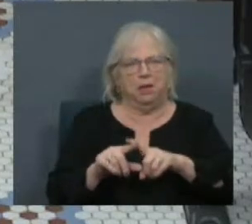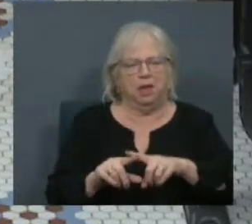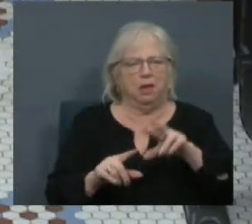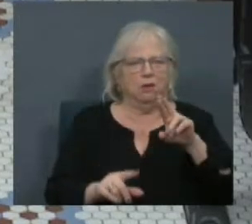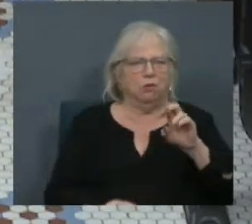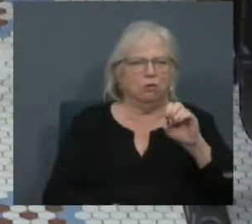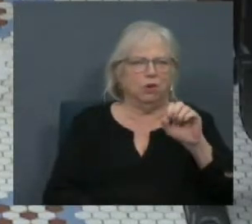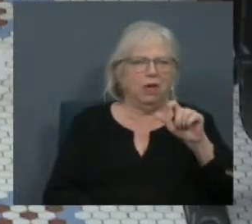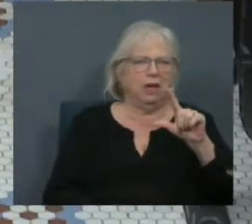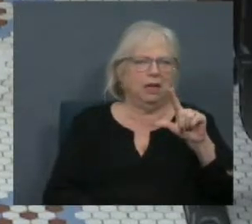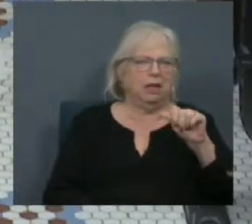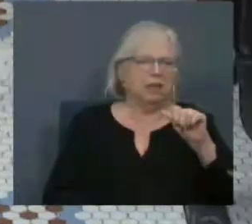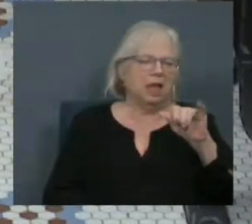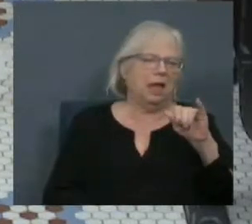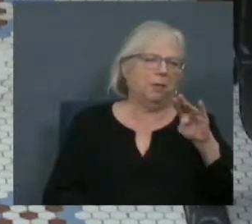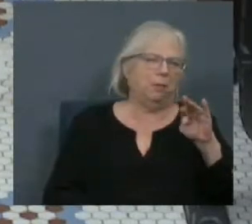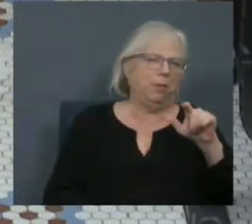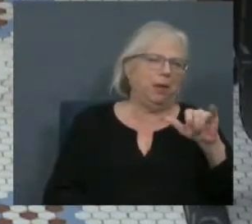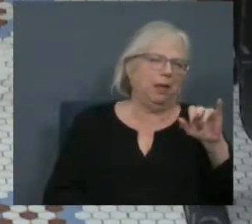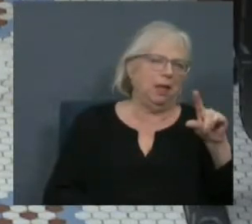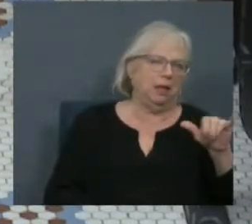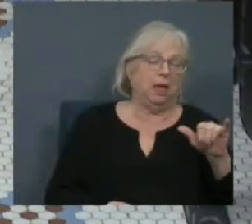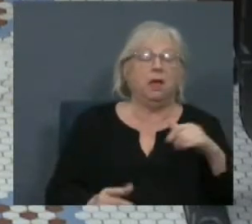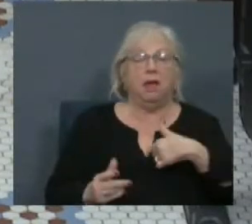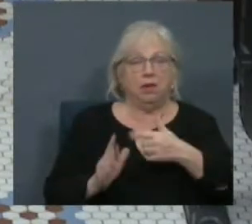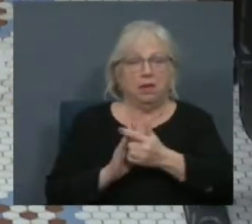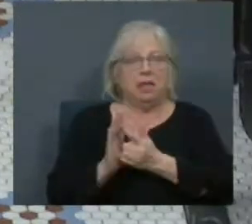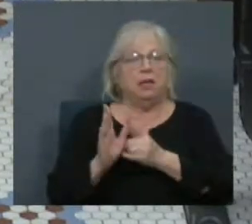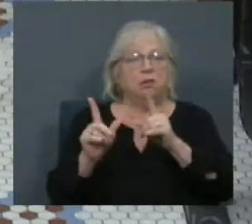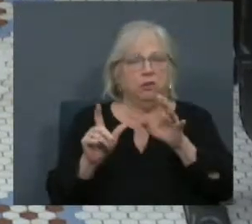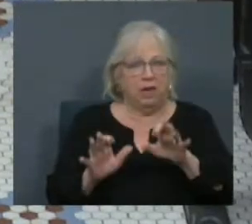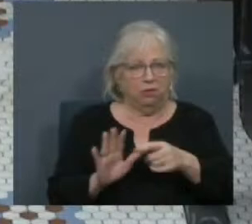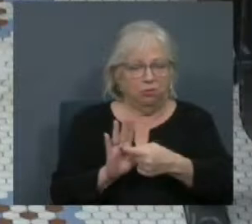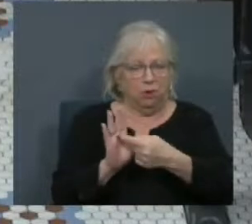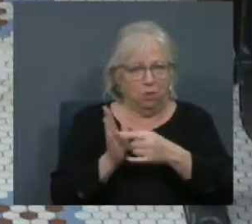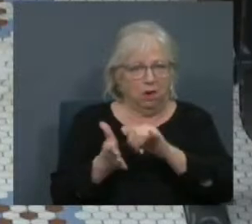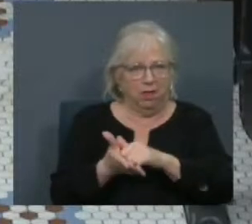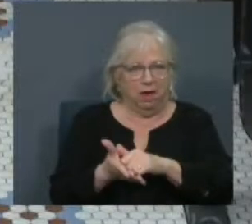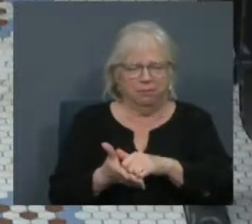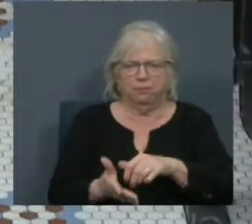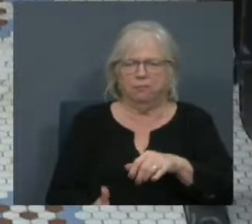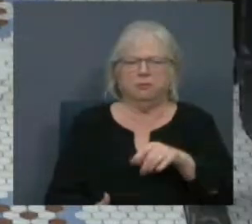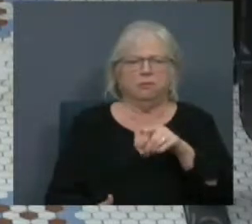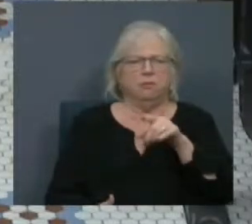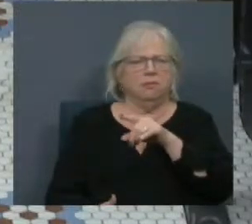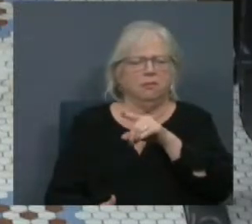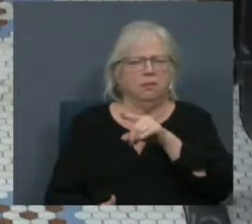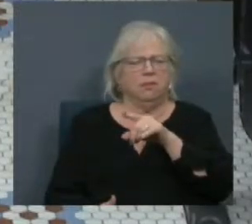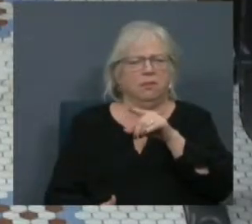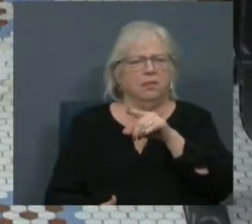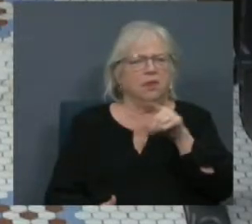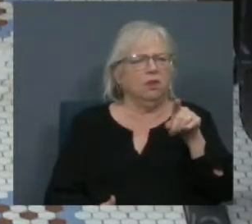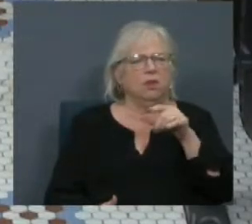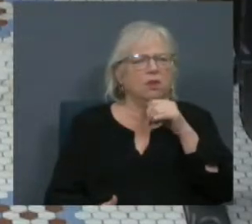There's a legal rule of evidence that requires us to do that. You wouldn't spend